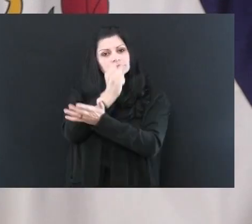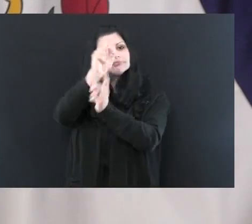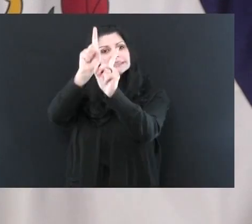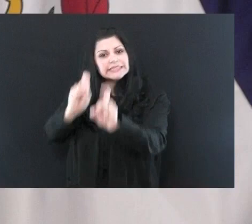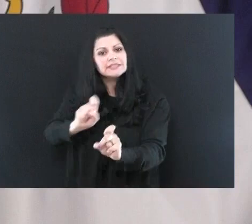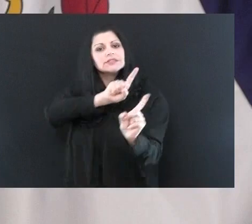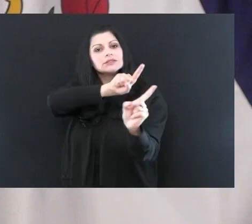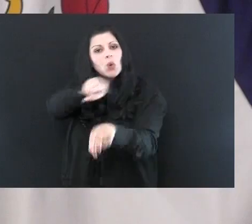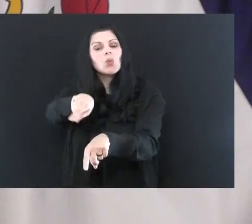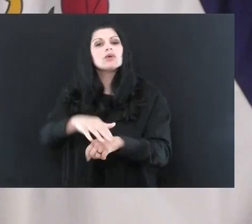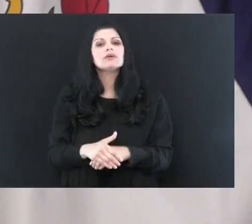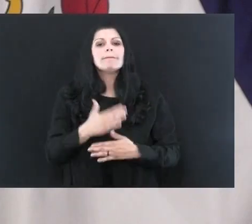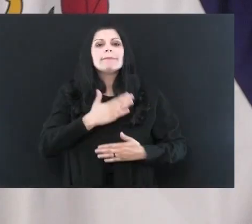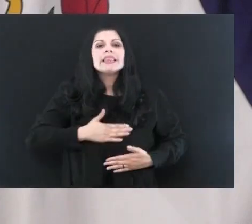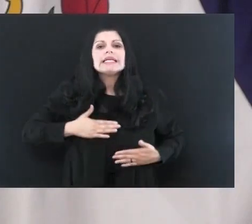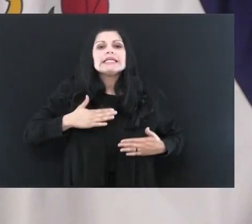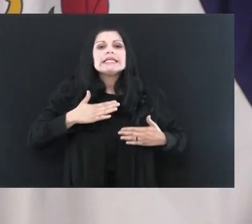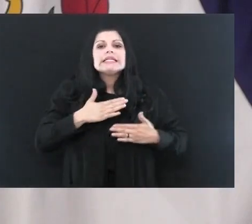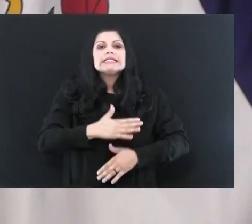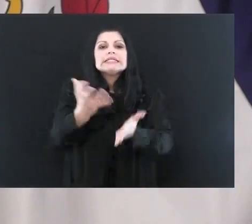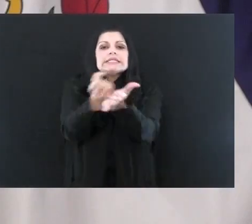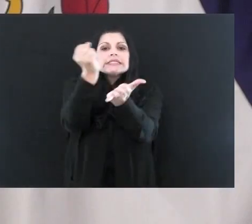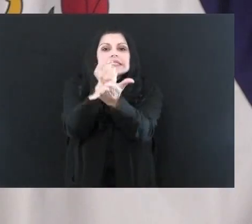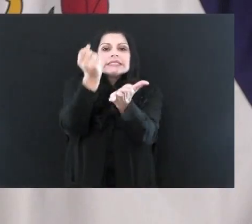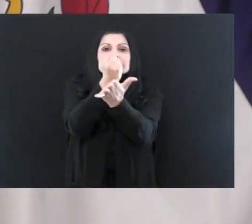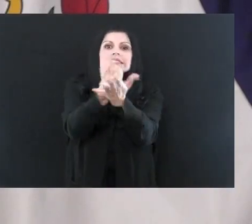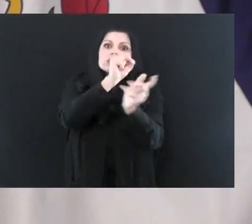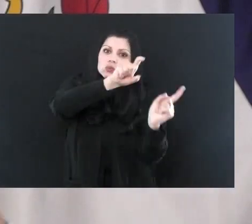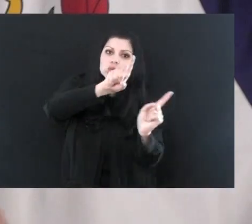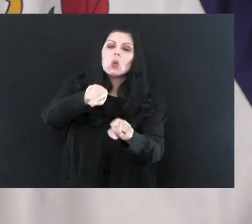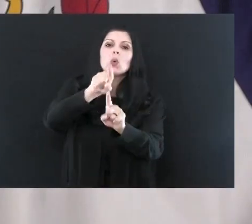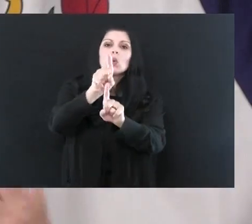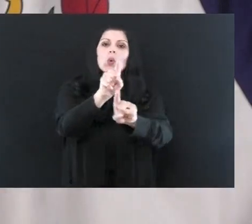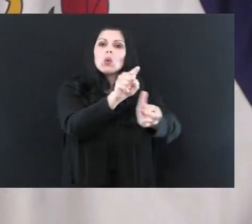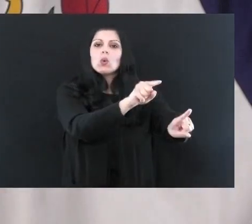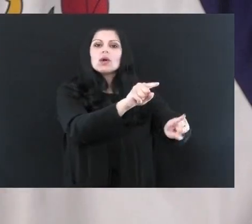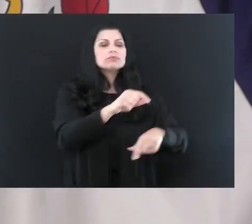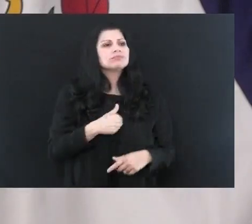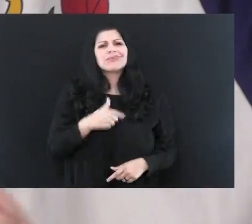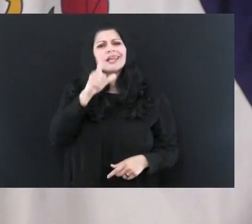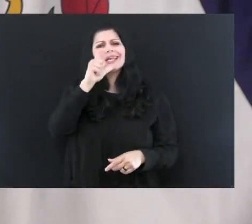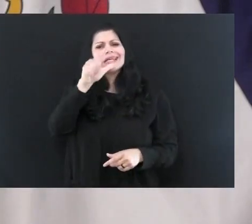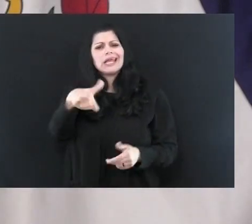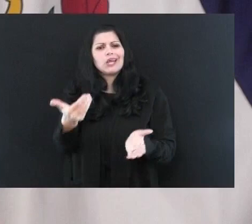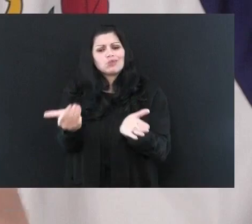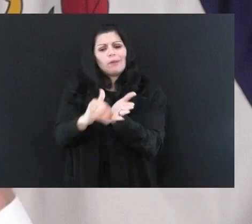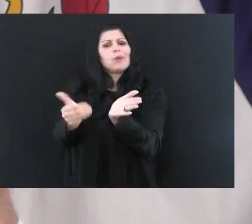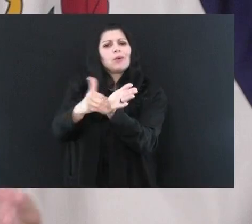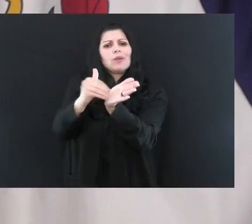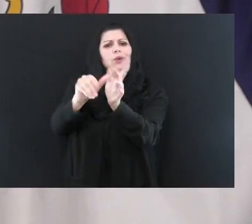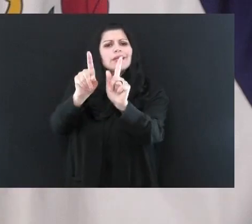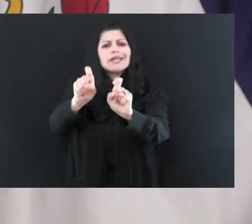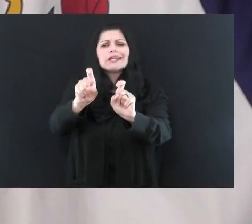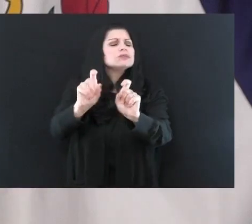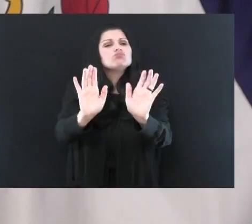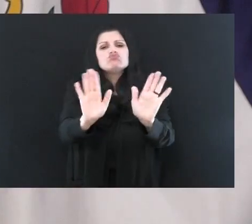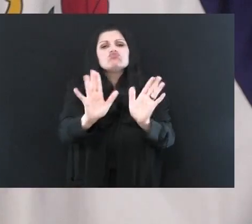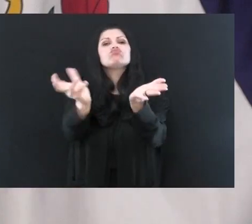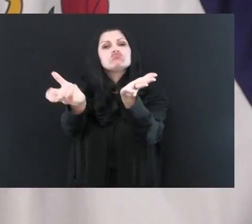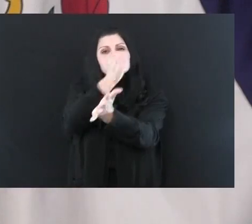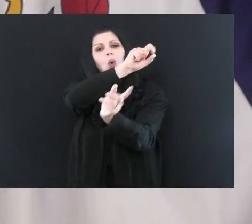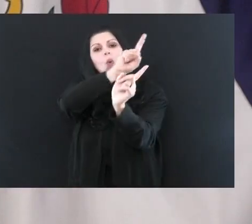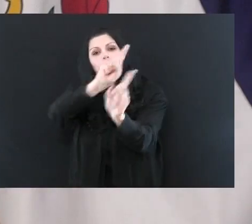to get tested as much as you possibly can. Not from the standpoint we need to just repeat tests, not that at all. Just go get